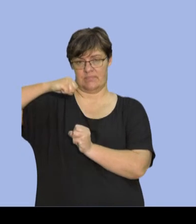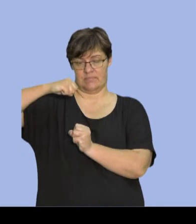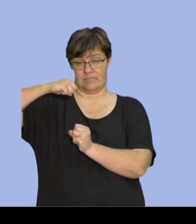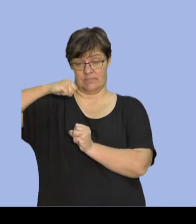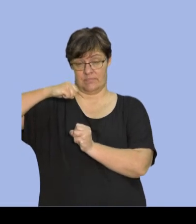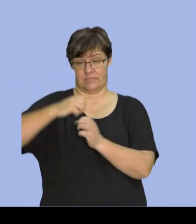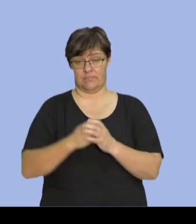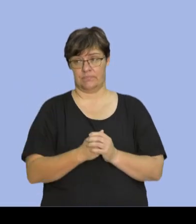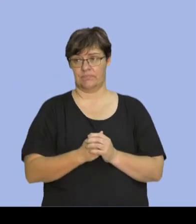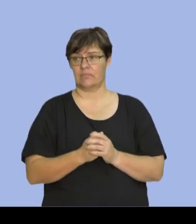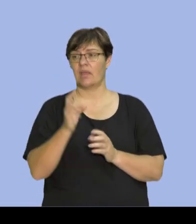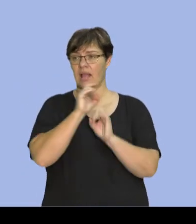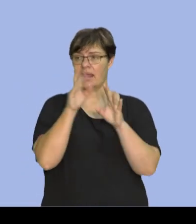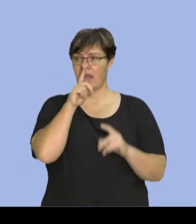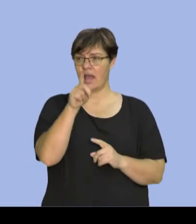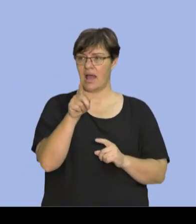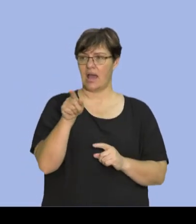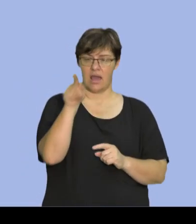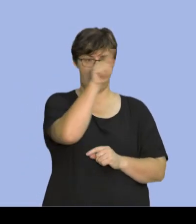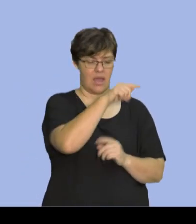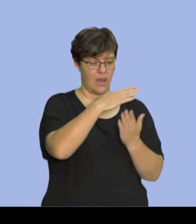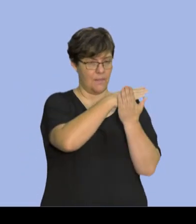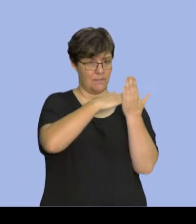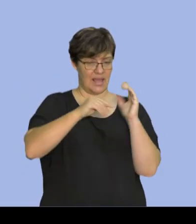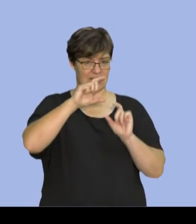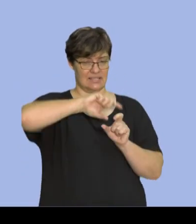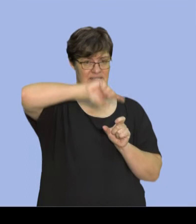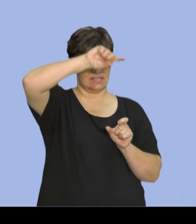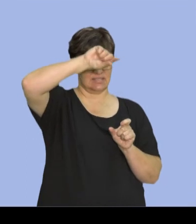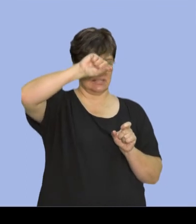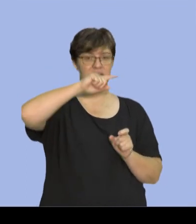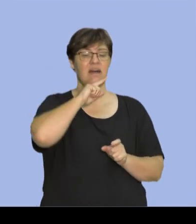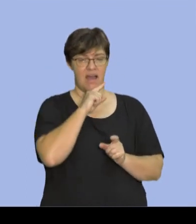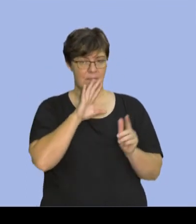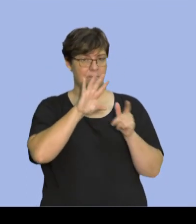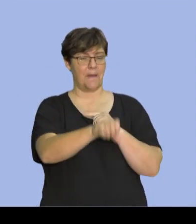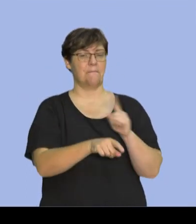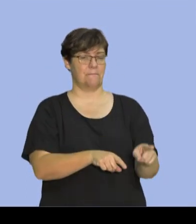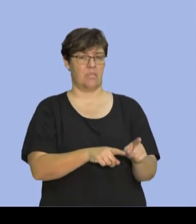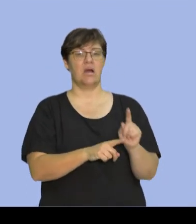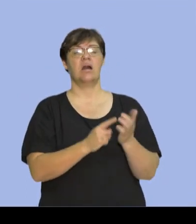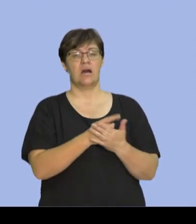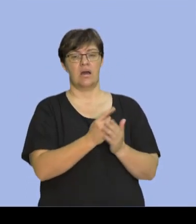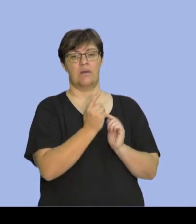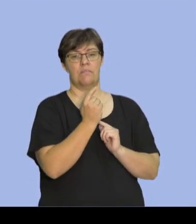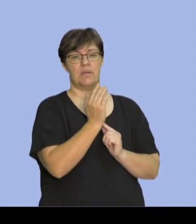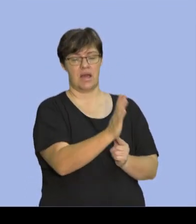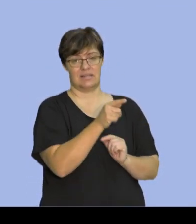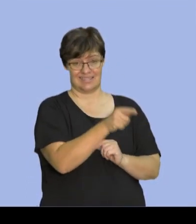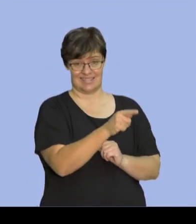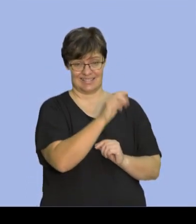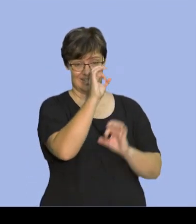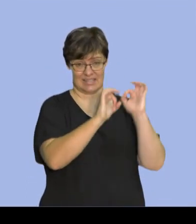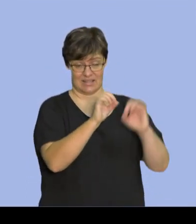separate cells. And clearly, the cell plate in this cell is an indication that this is a plant